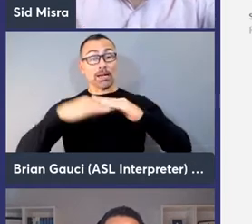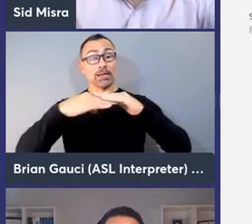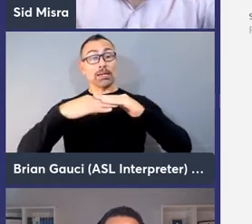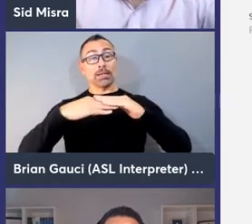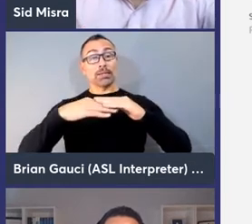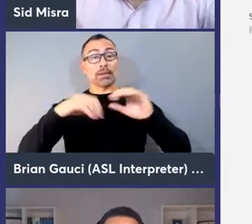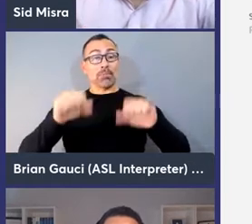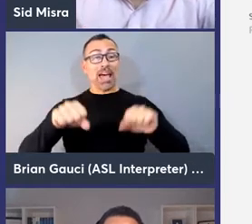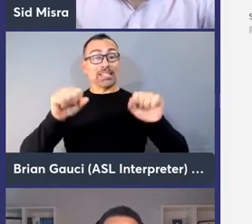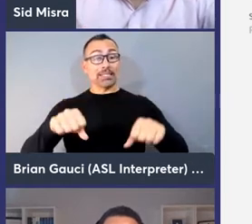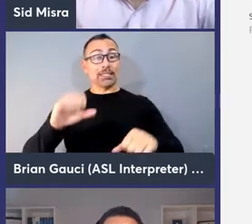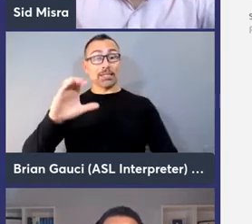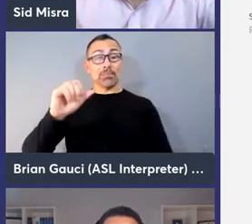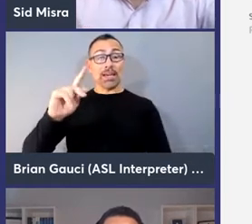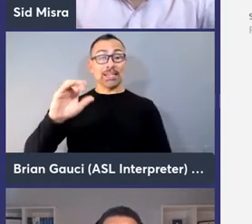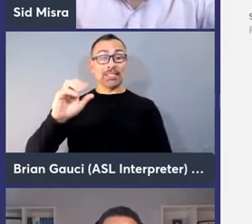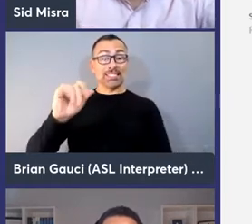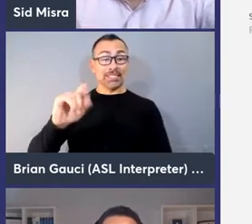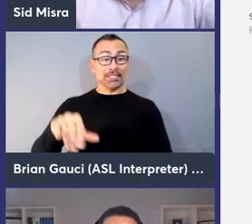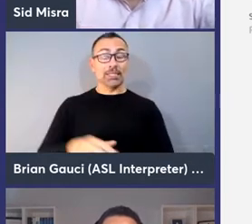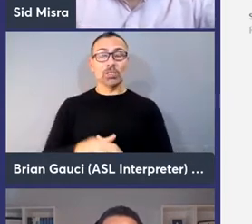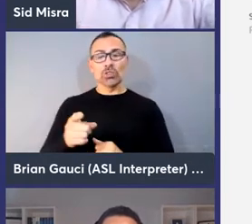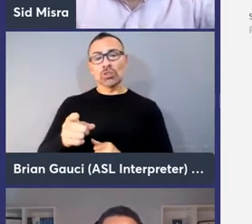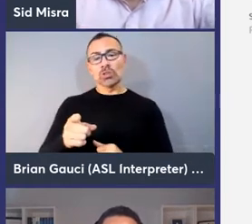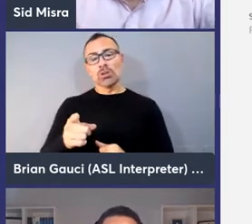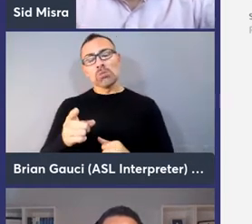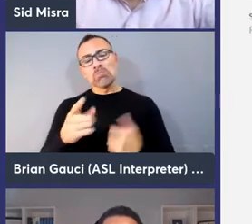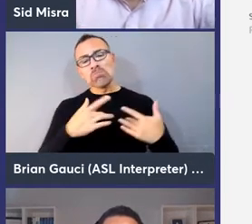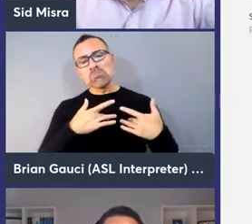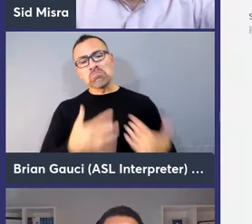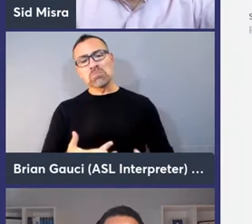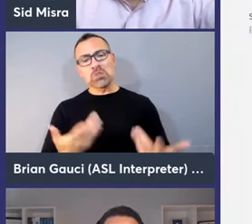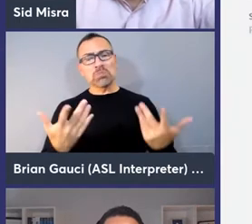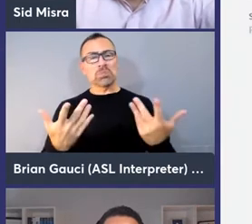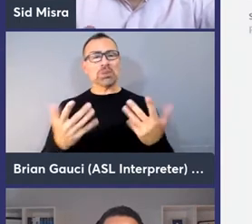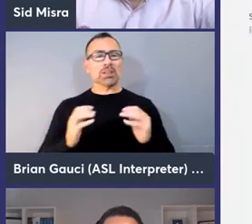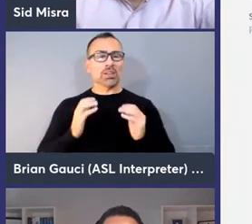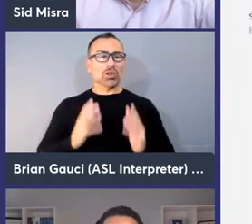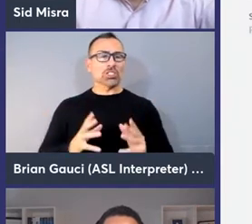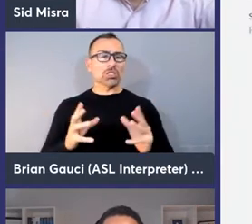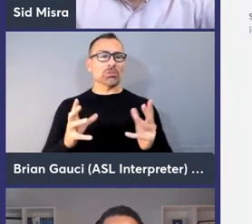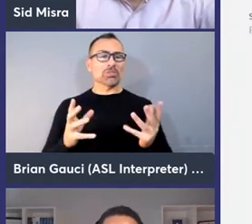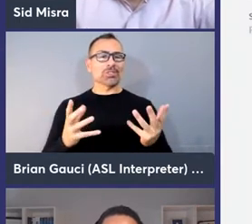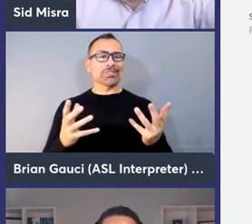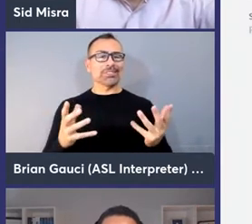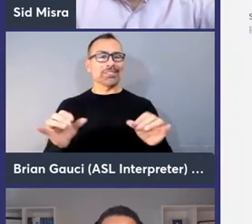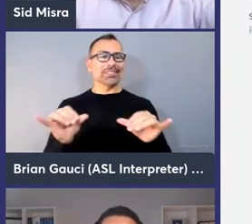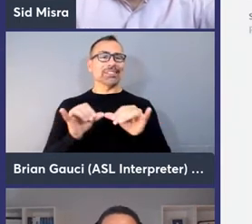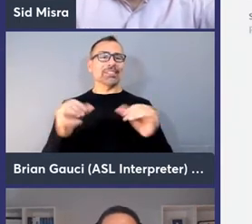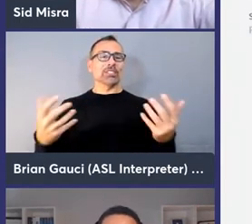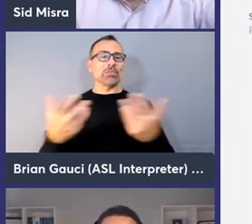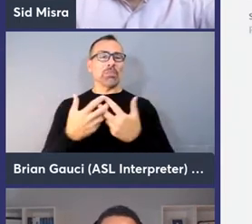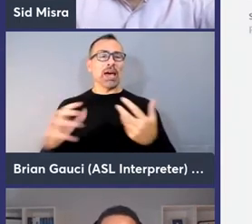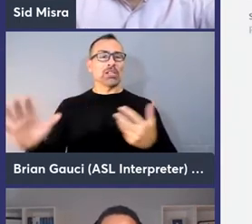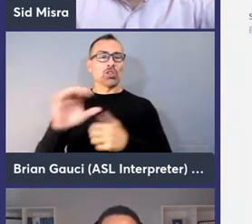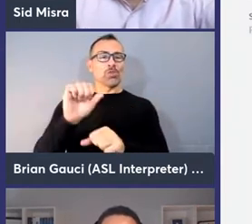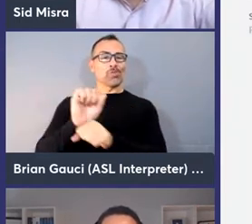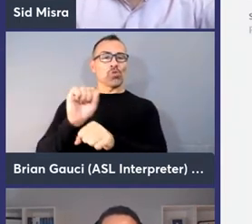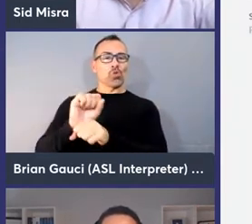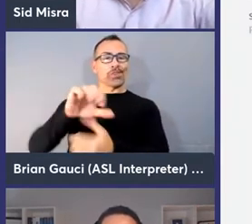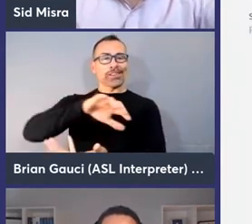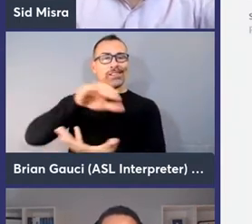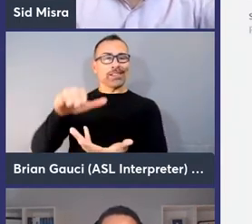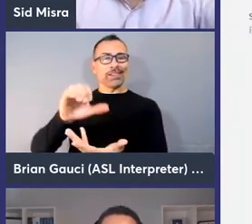will be used to store the data. Typically, customers size this to match the working set of their workload.